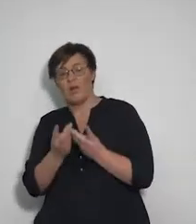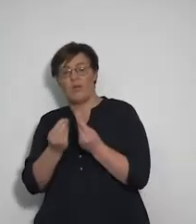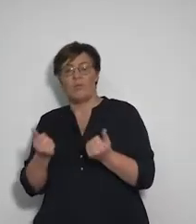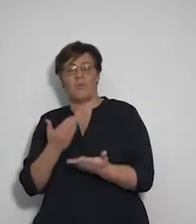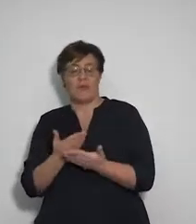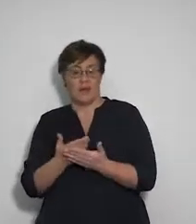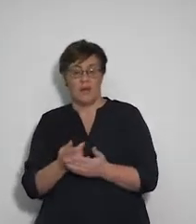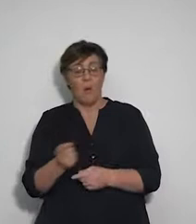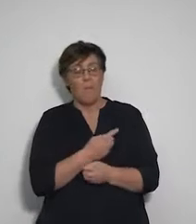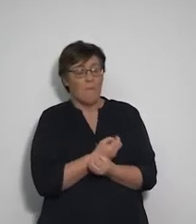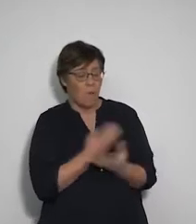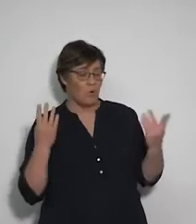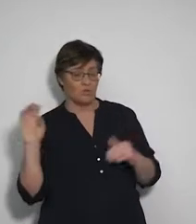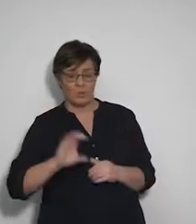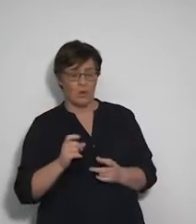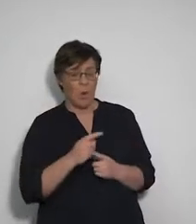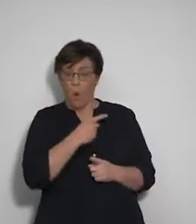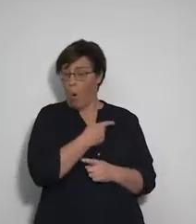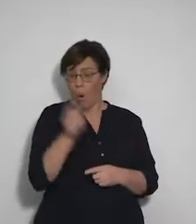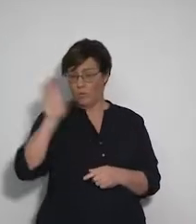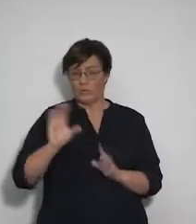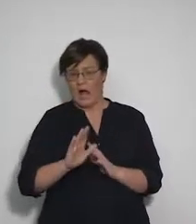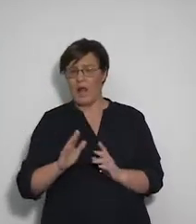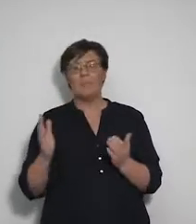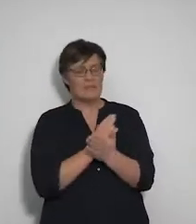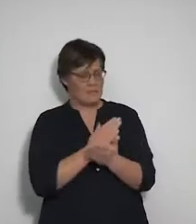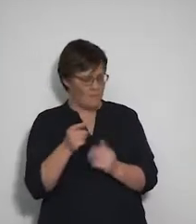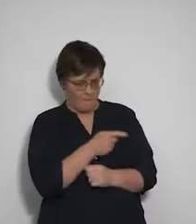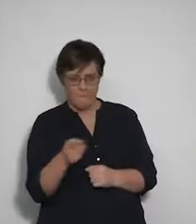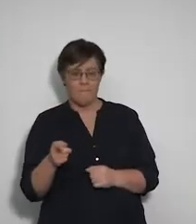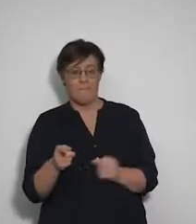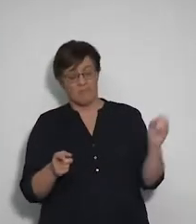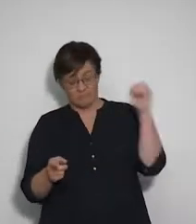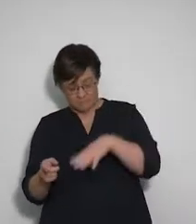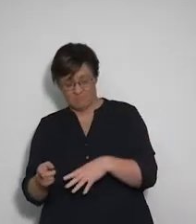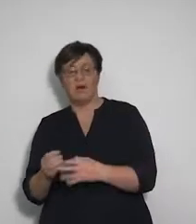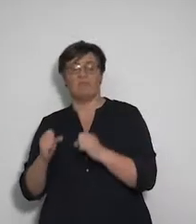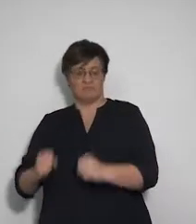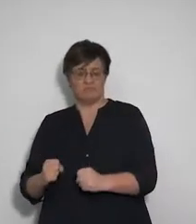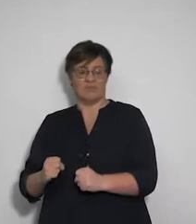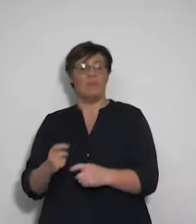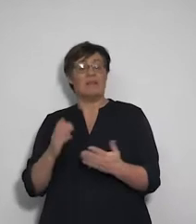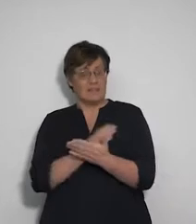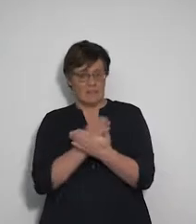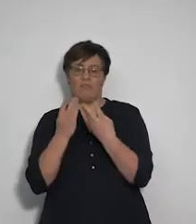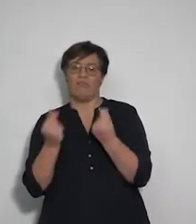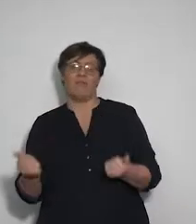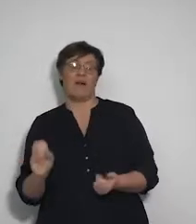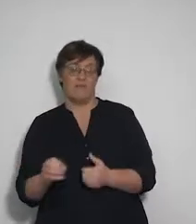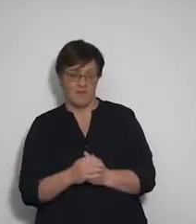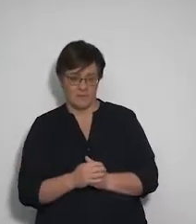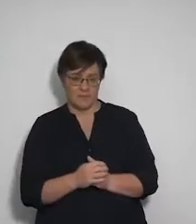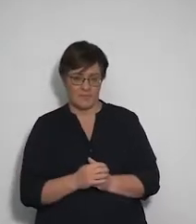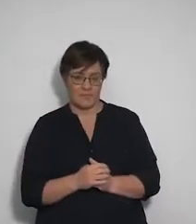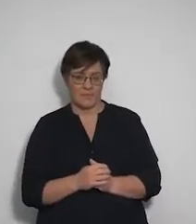Not all, but many of them, they're actually soluble in water, right? Okay, now this is